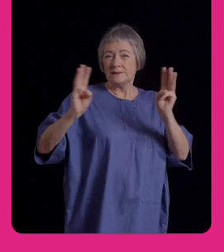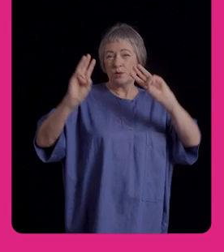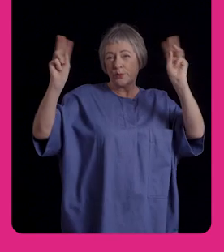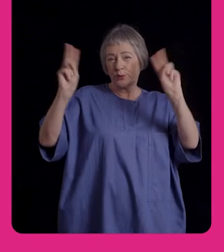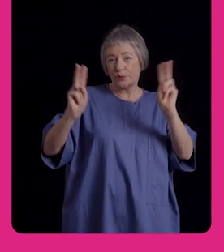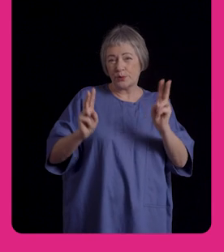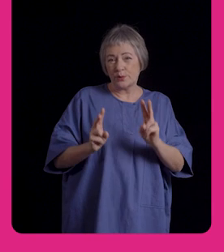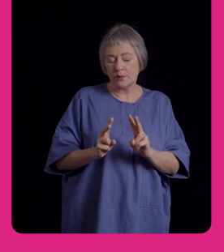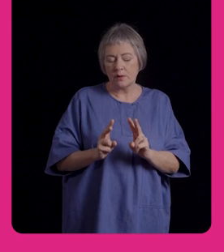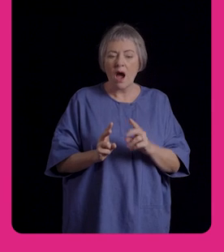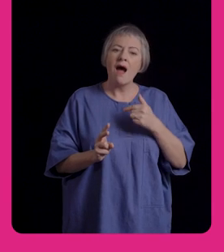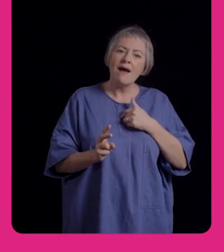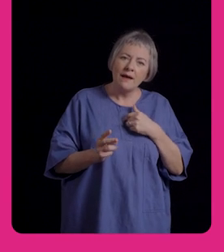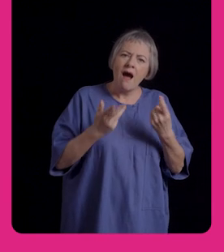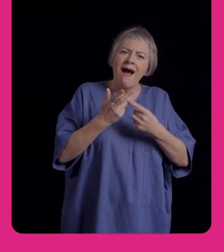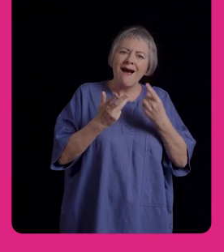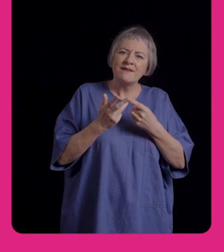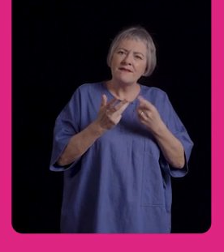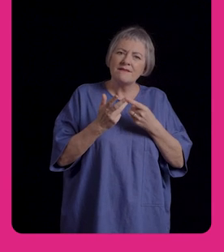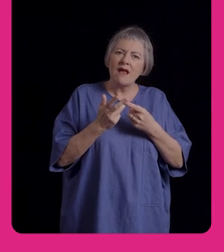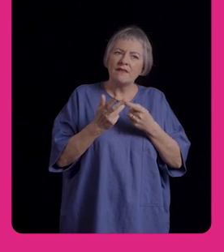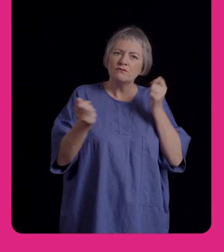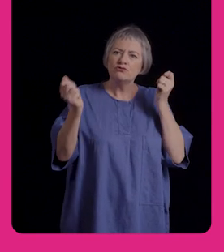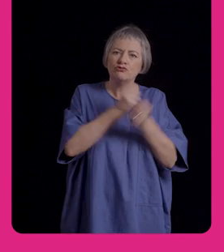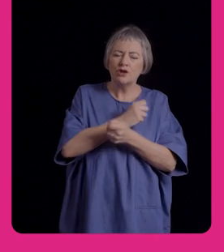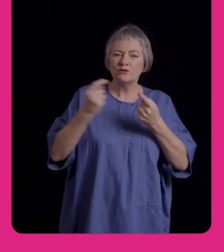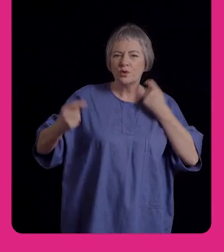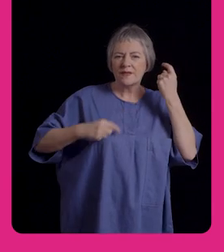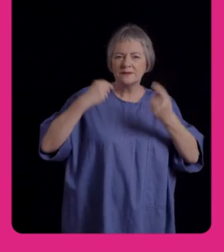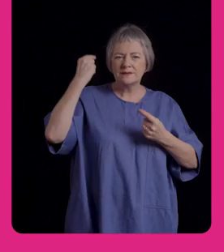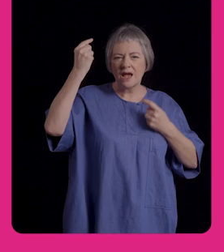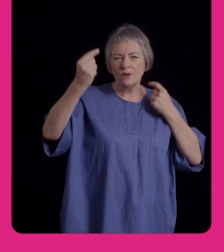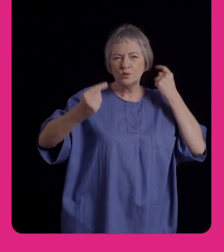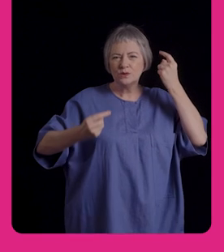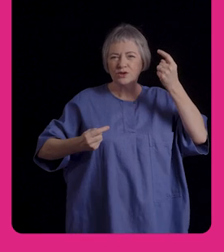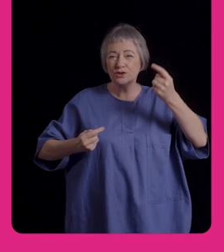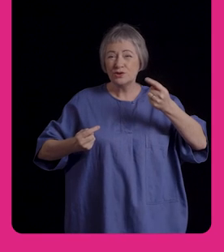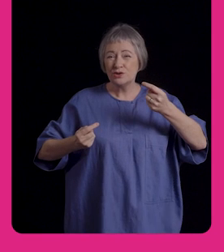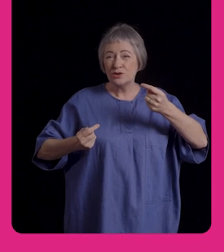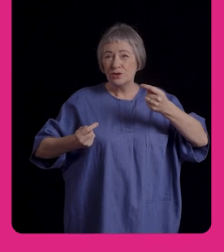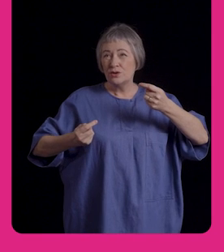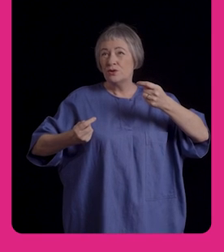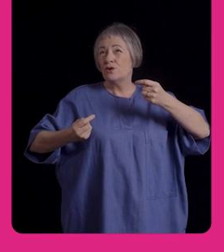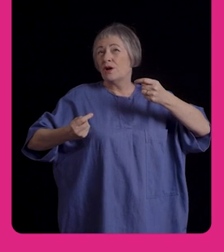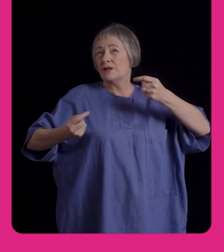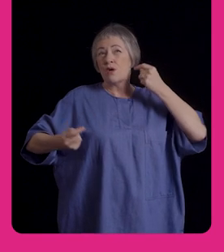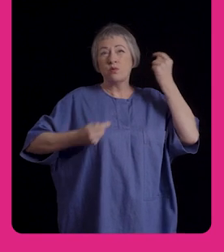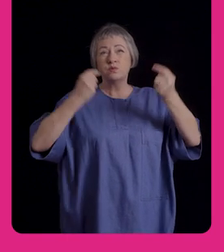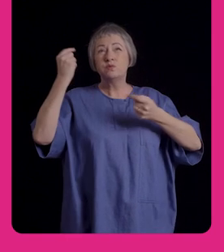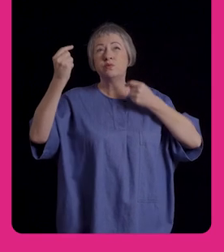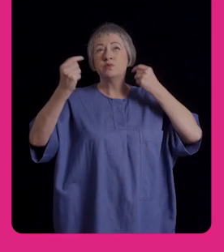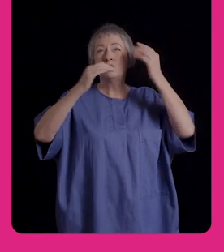But there is now another roaring that's replaced the wind. There's the sound of roaring up in the air beyond the